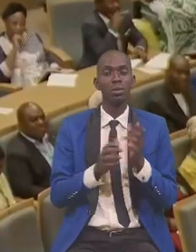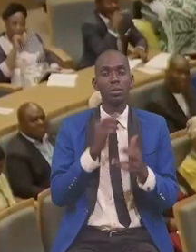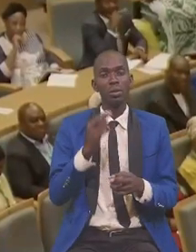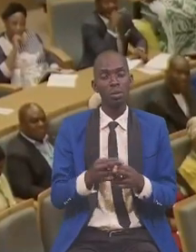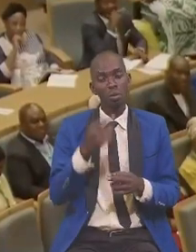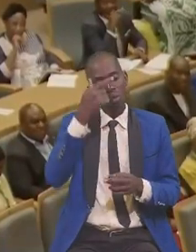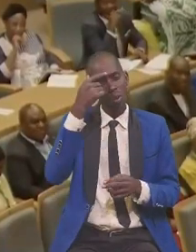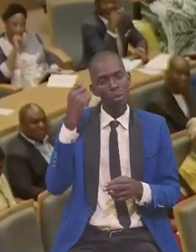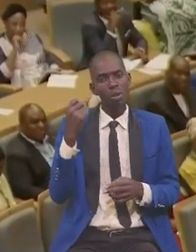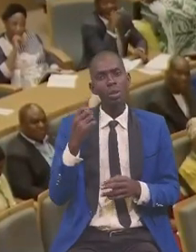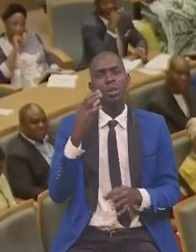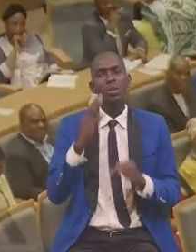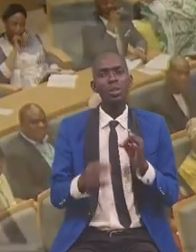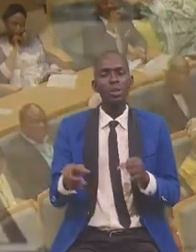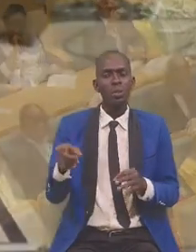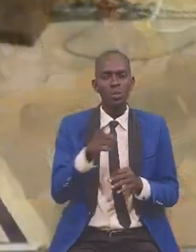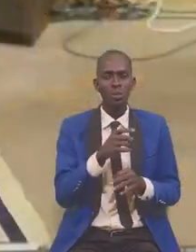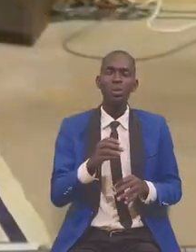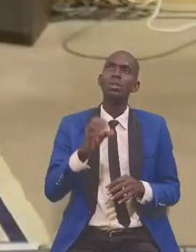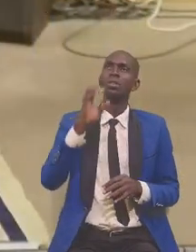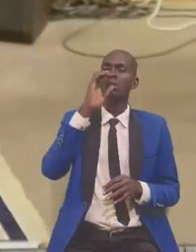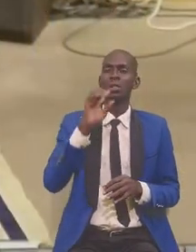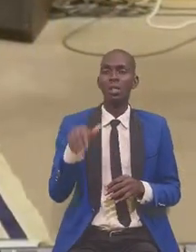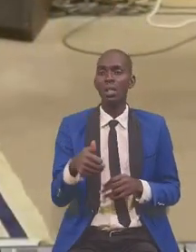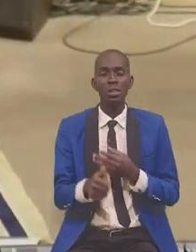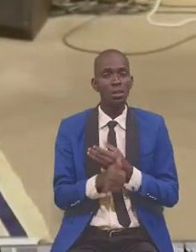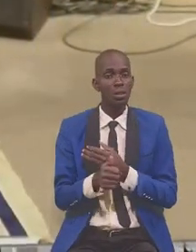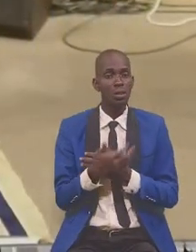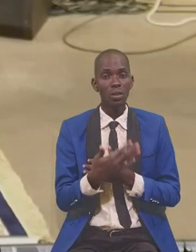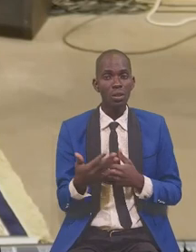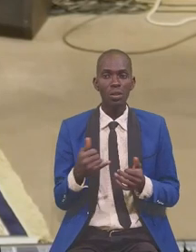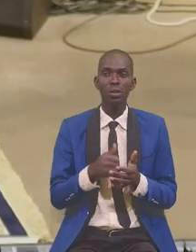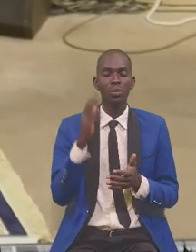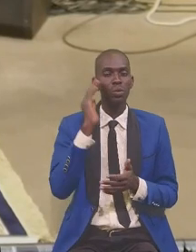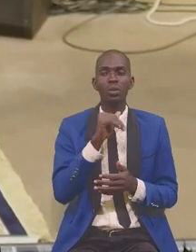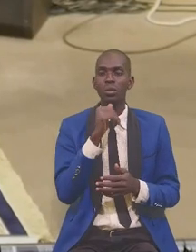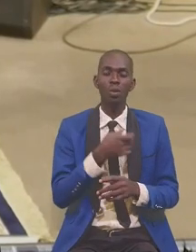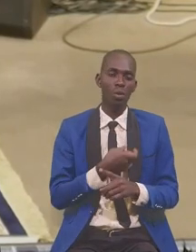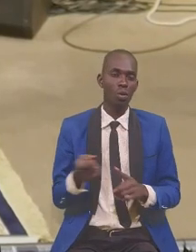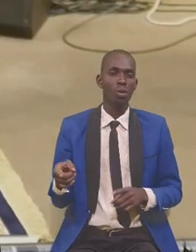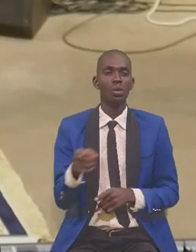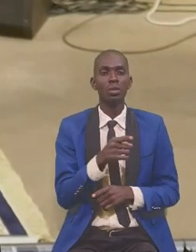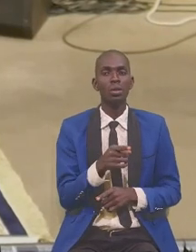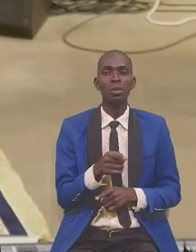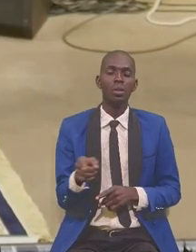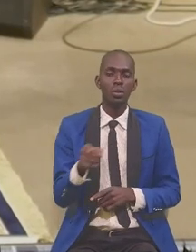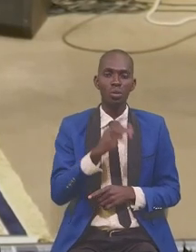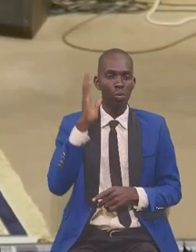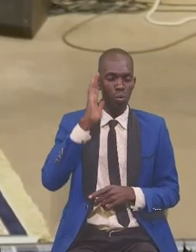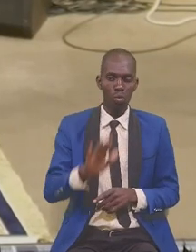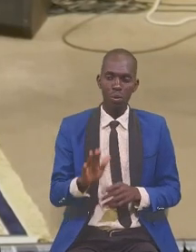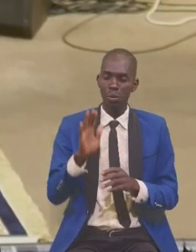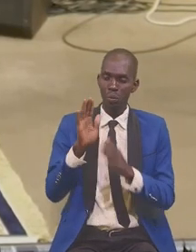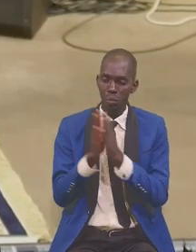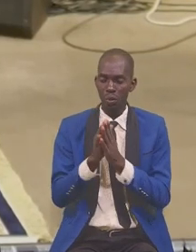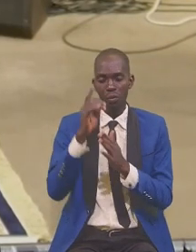Because if they drink any deadly thing, it shall not hurt them. They shall lay hands on the